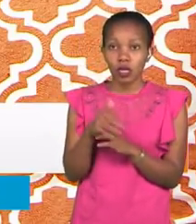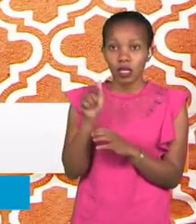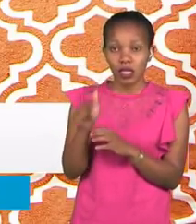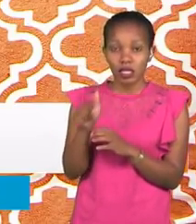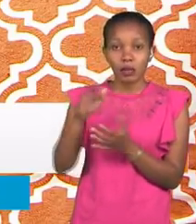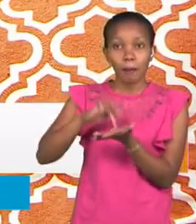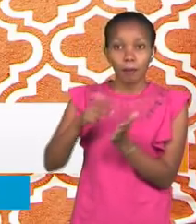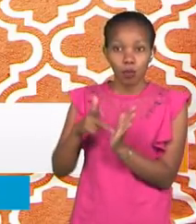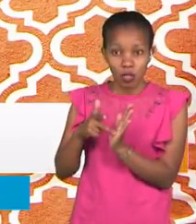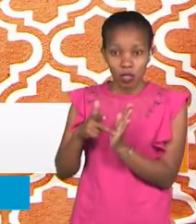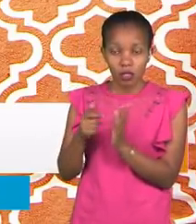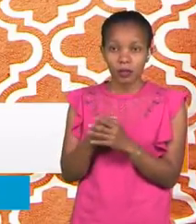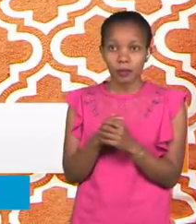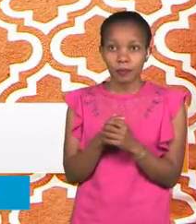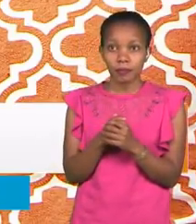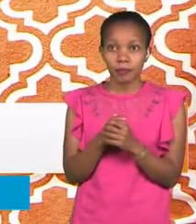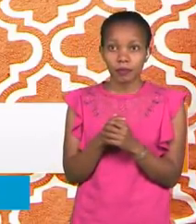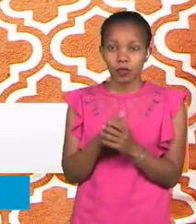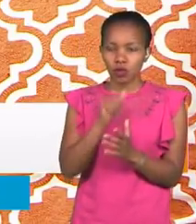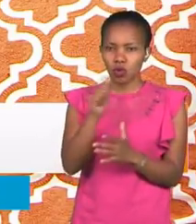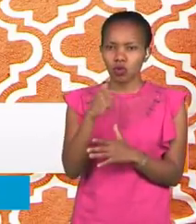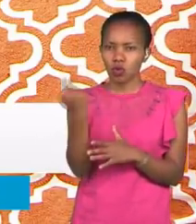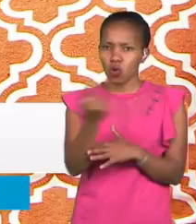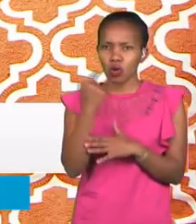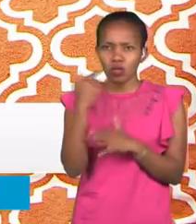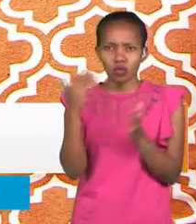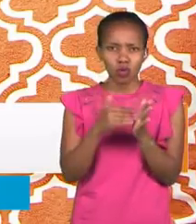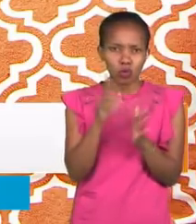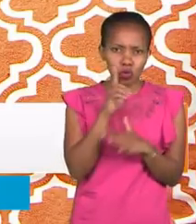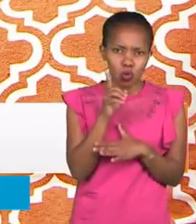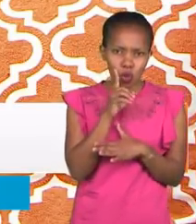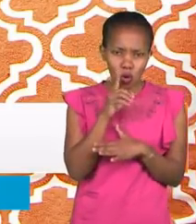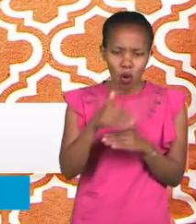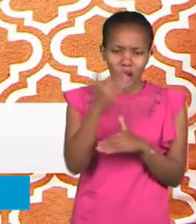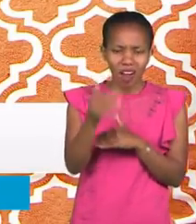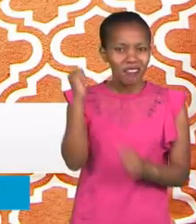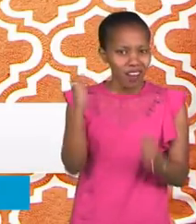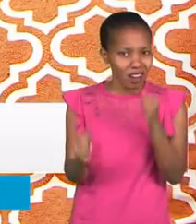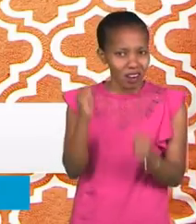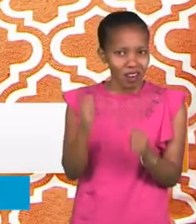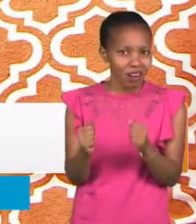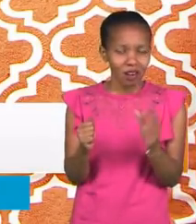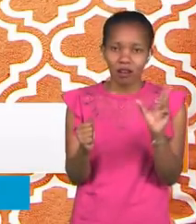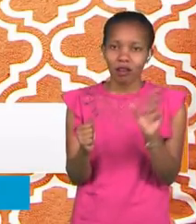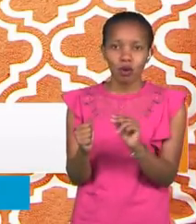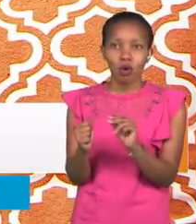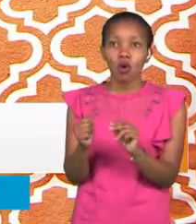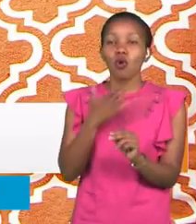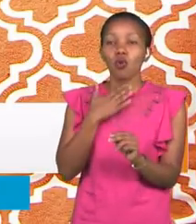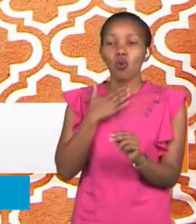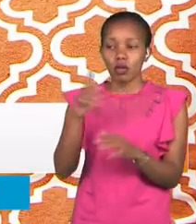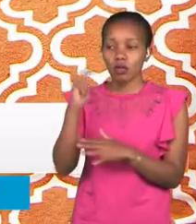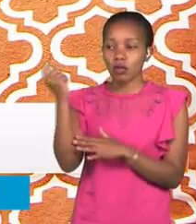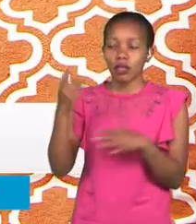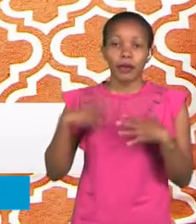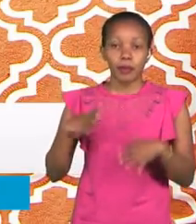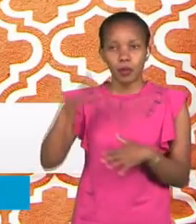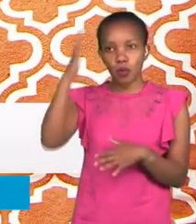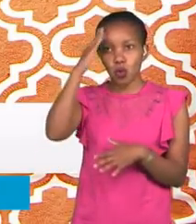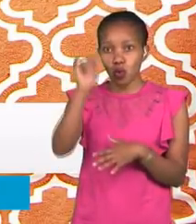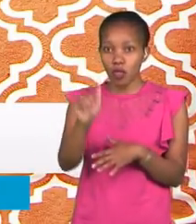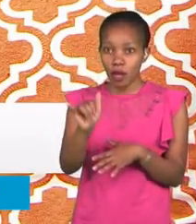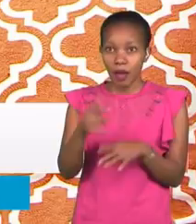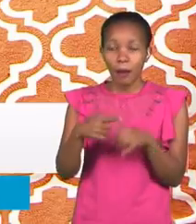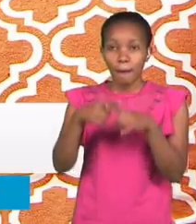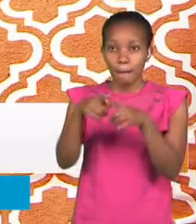particular project is not just going to stop tomorrow after we run. Okay. And we want our fellow Kenyans to know that